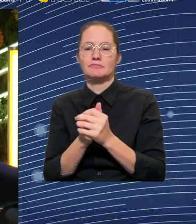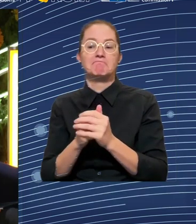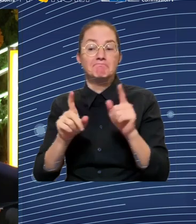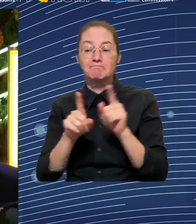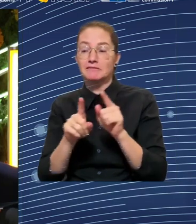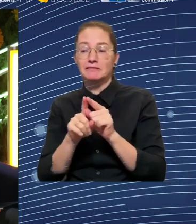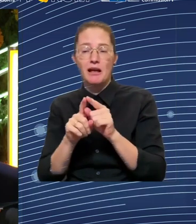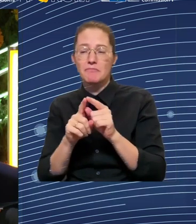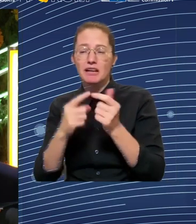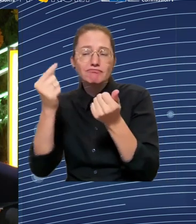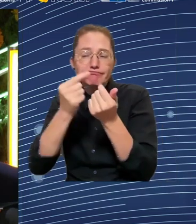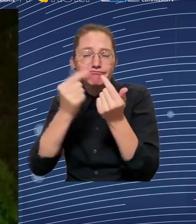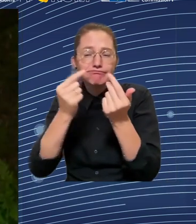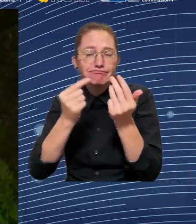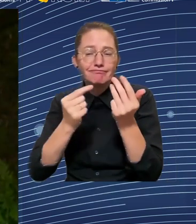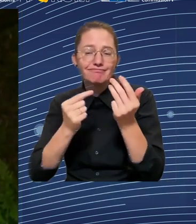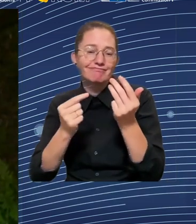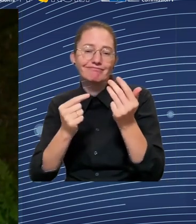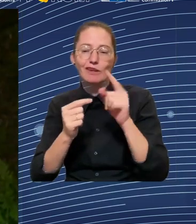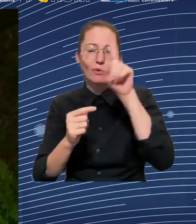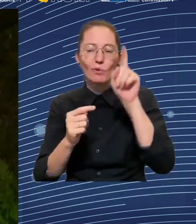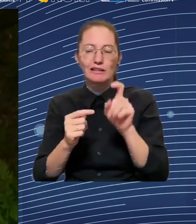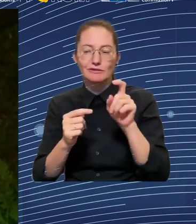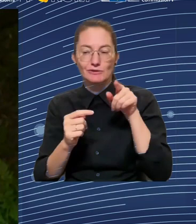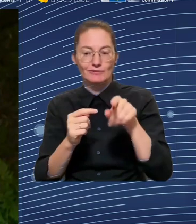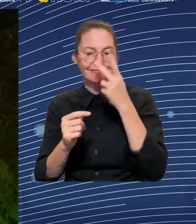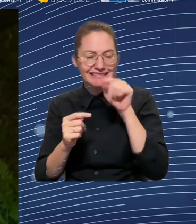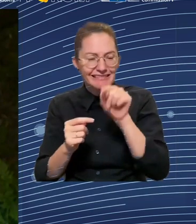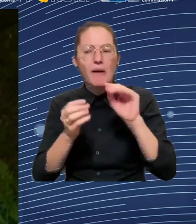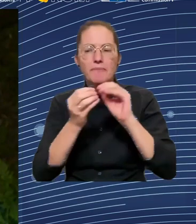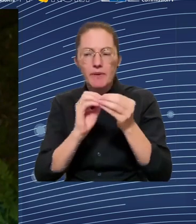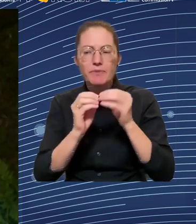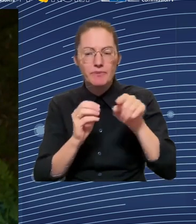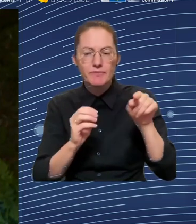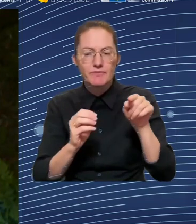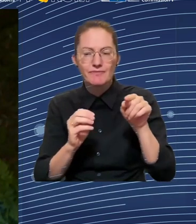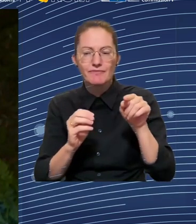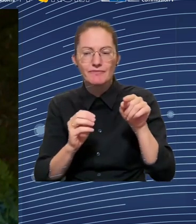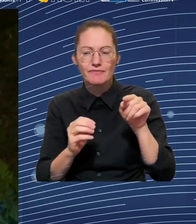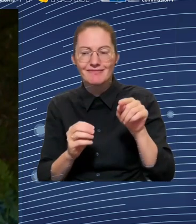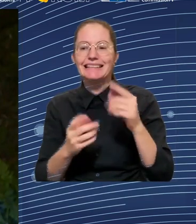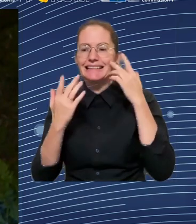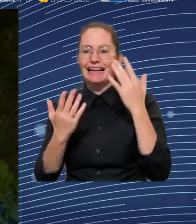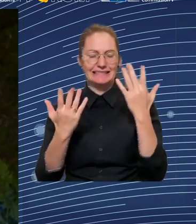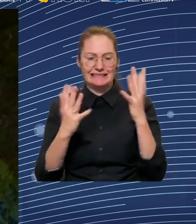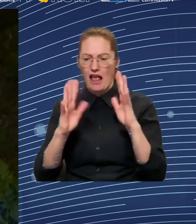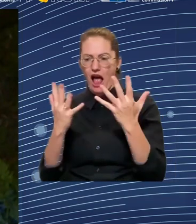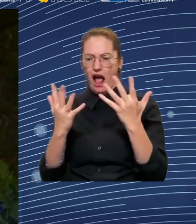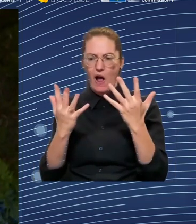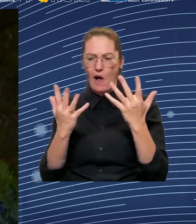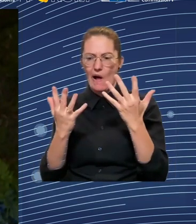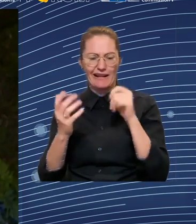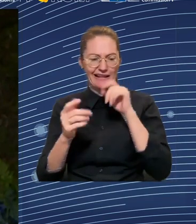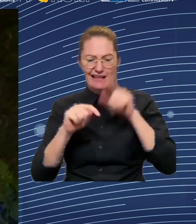So there are some surveys that are out there that do capture these differences, and you can then look at certain type of things. But if you look